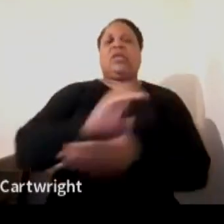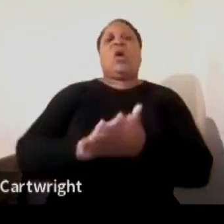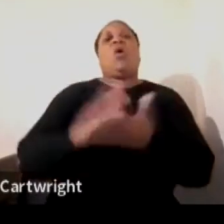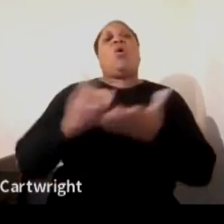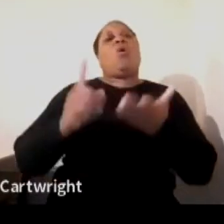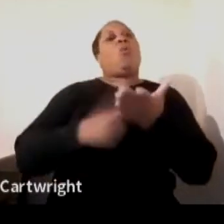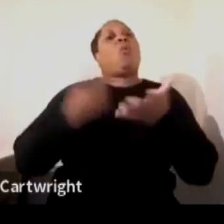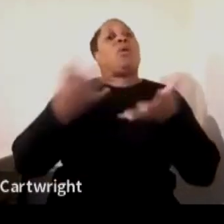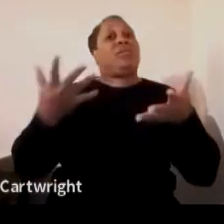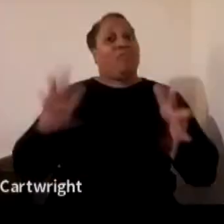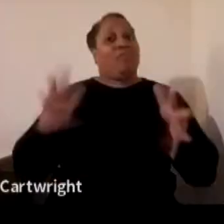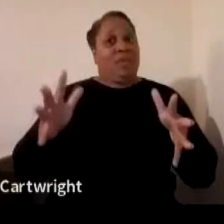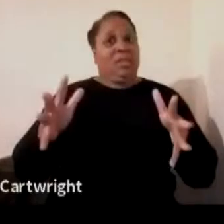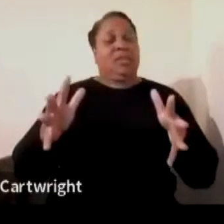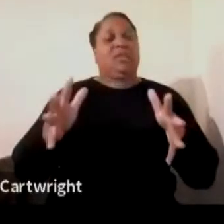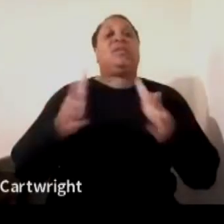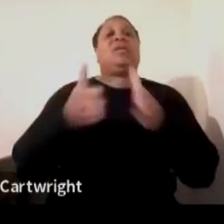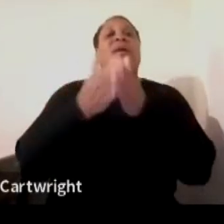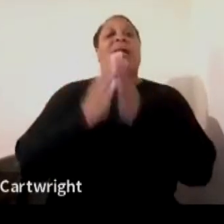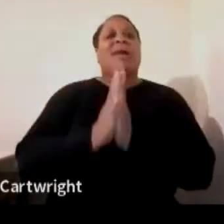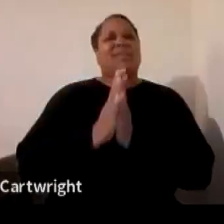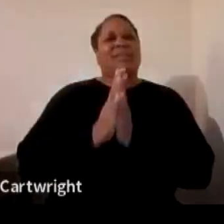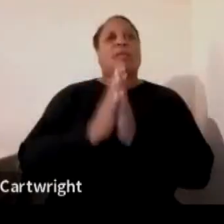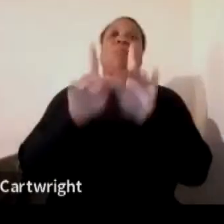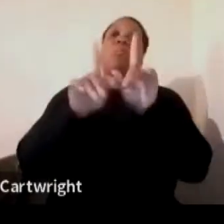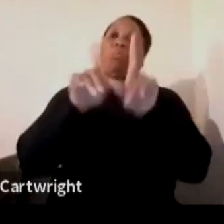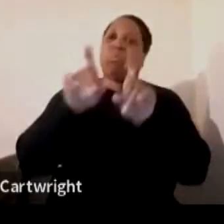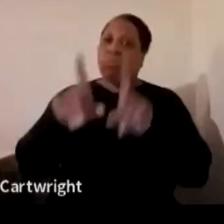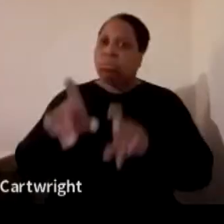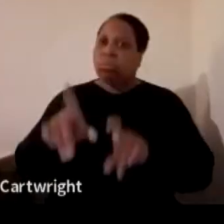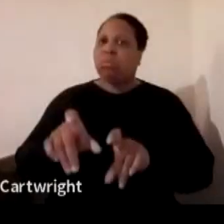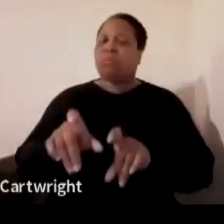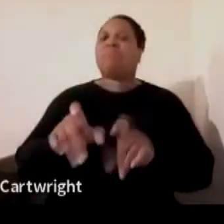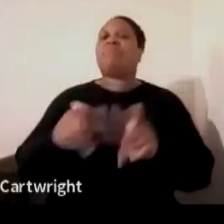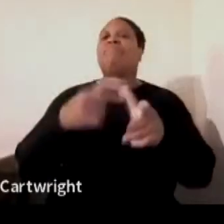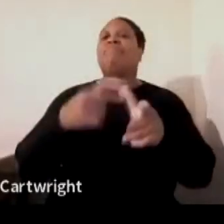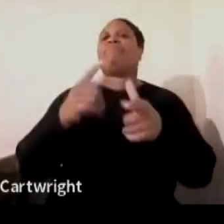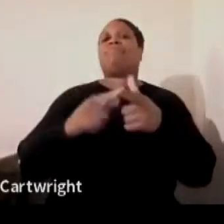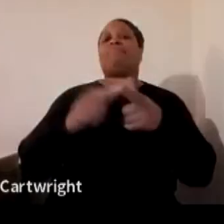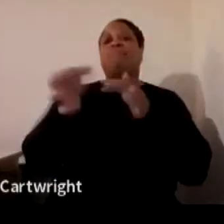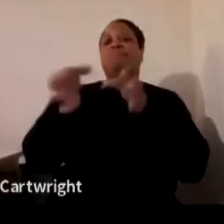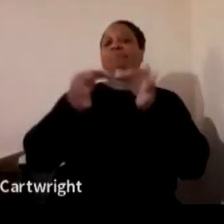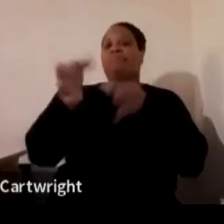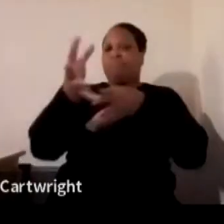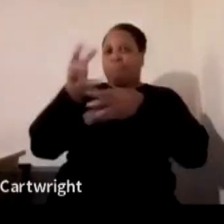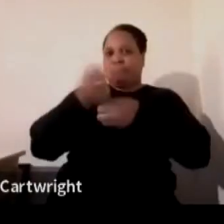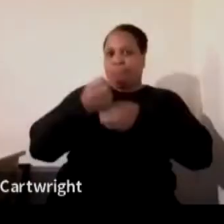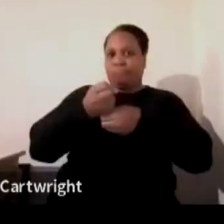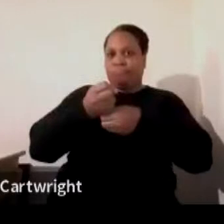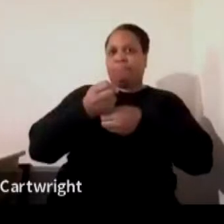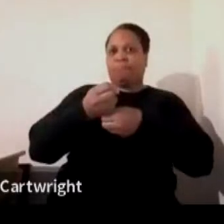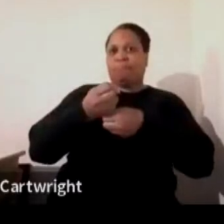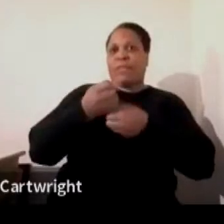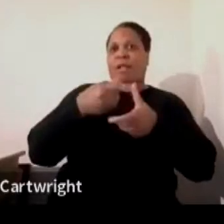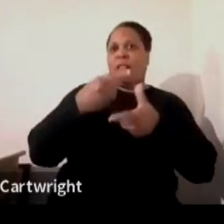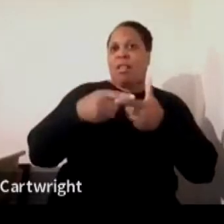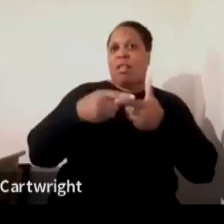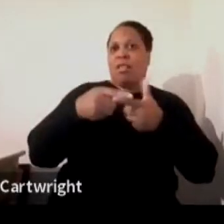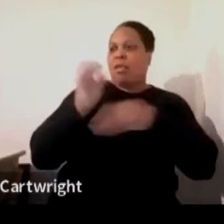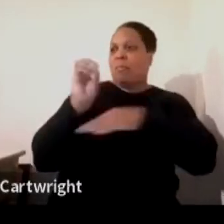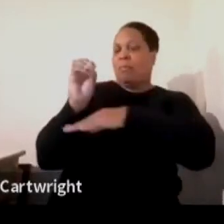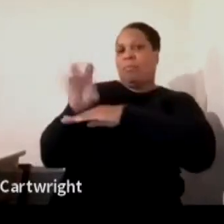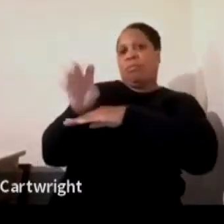it asks you for a couple of questions and then takes your details and submits it into the